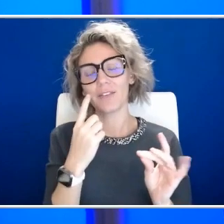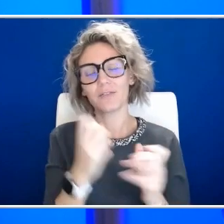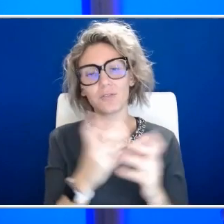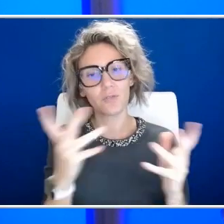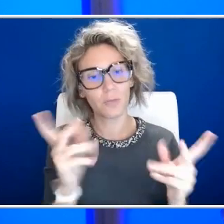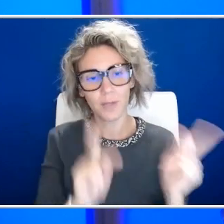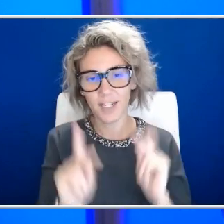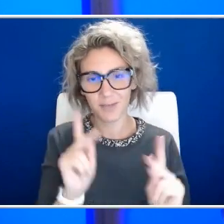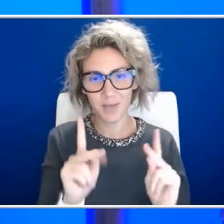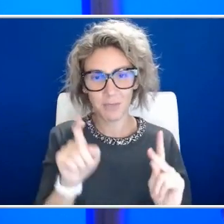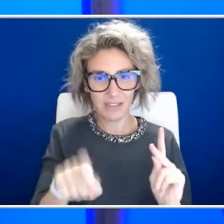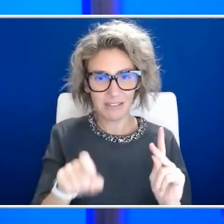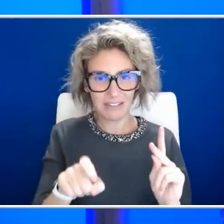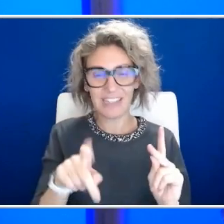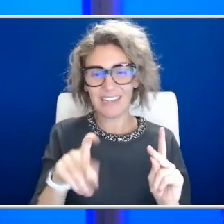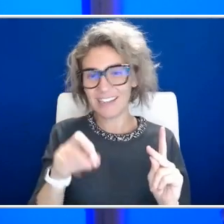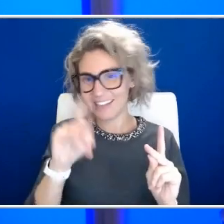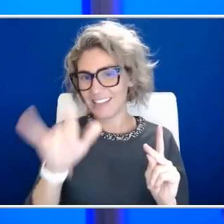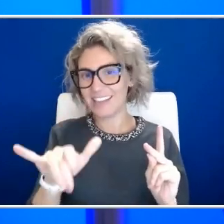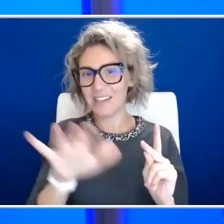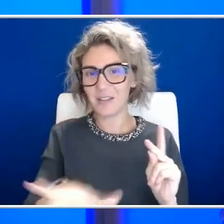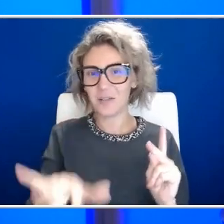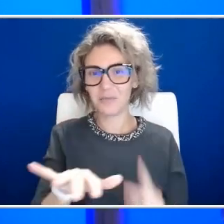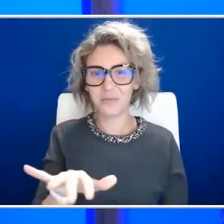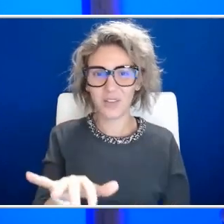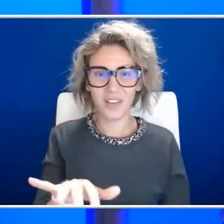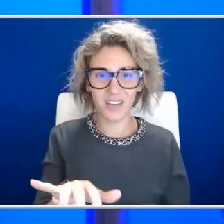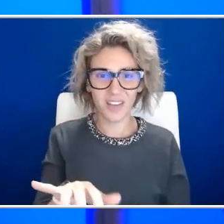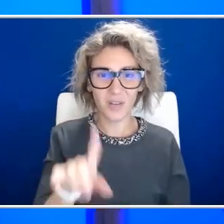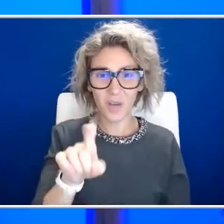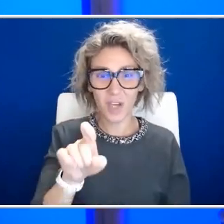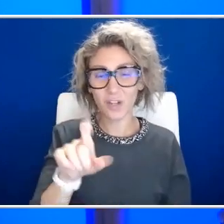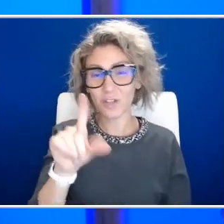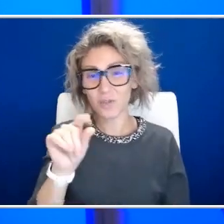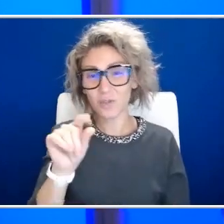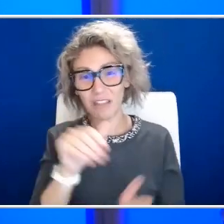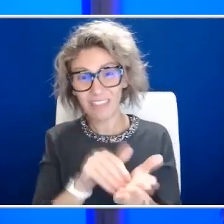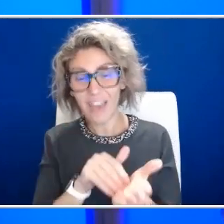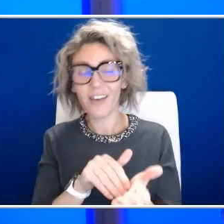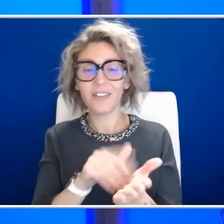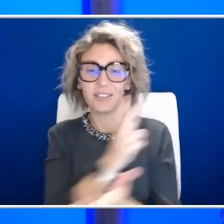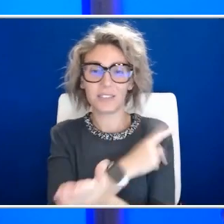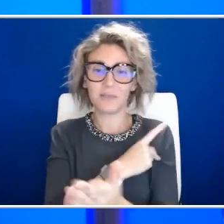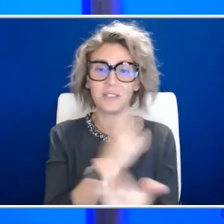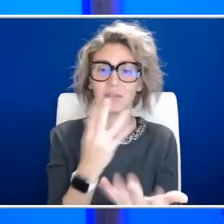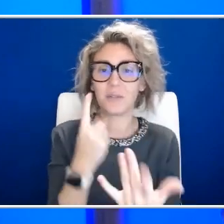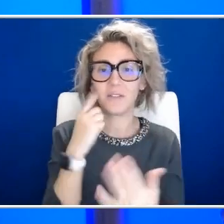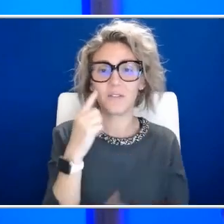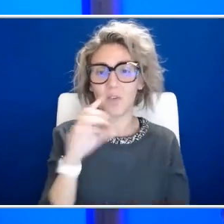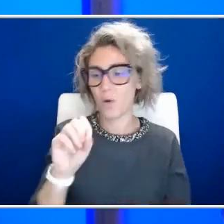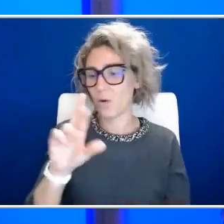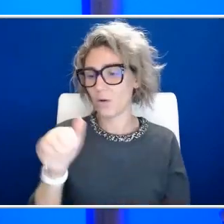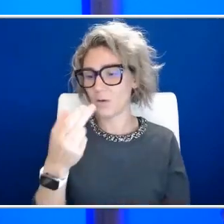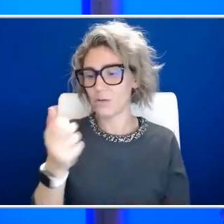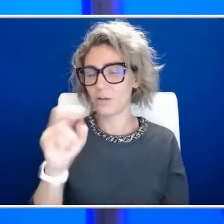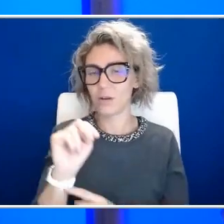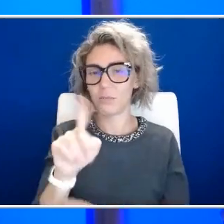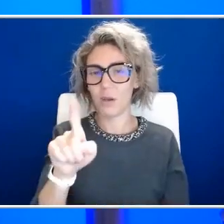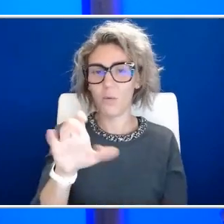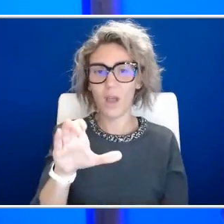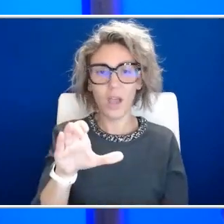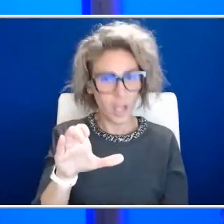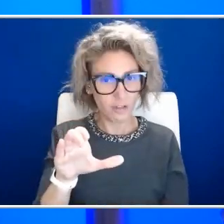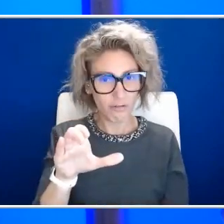need a kidney. There are around 120,000 patients in the U.S. who are waiting for an organ, around 100,000 waiting for a